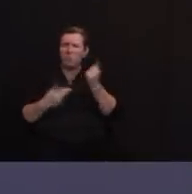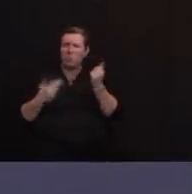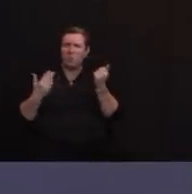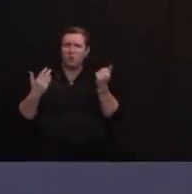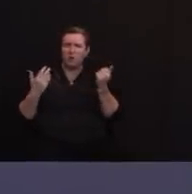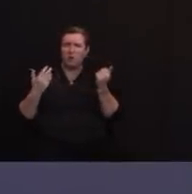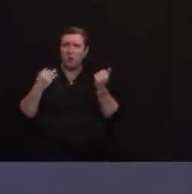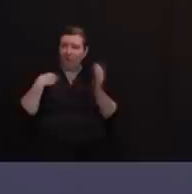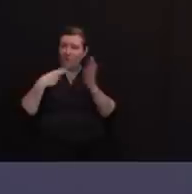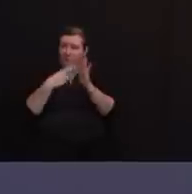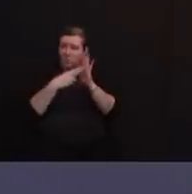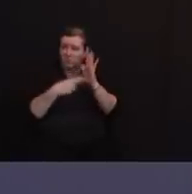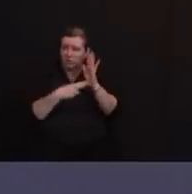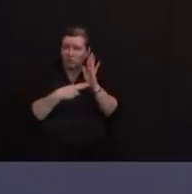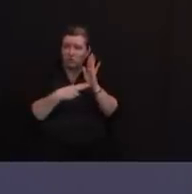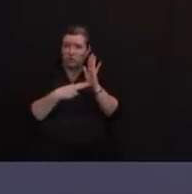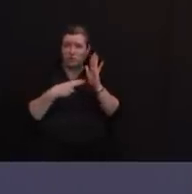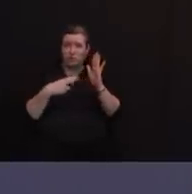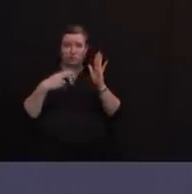message? Do we know yet?